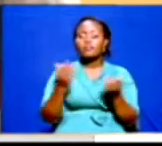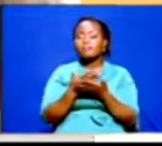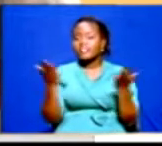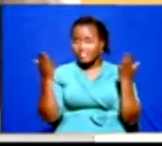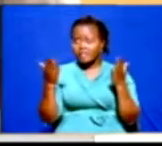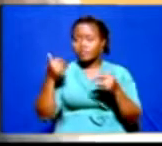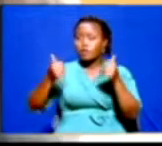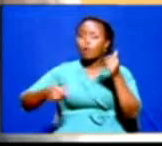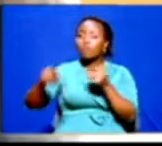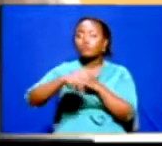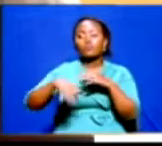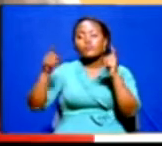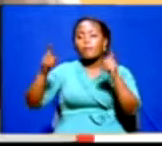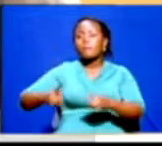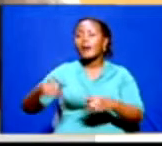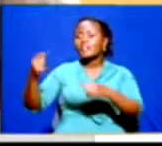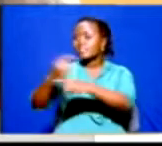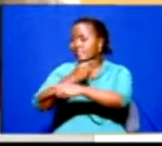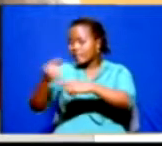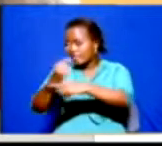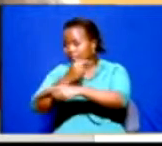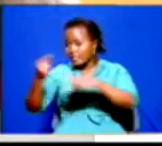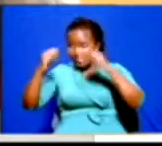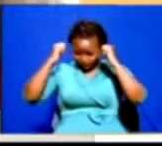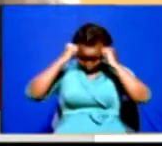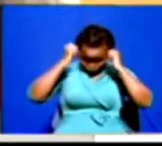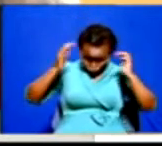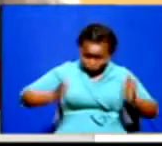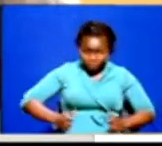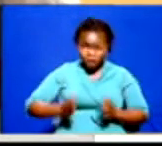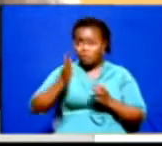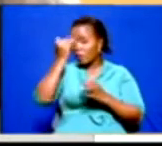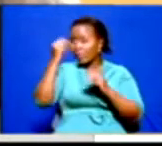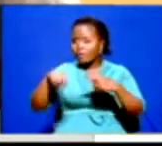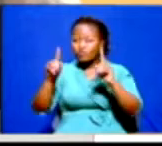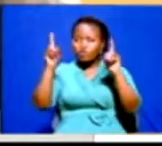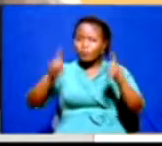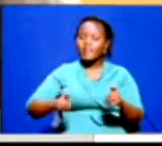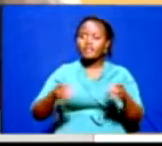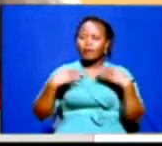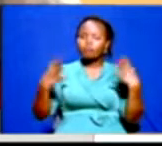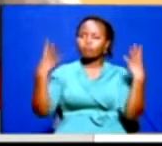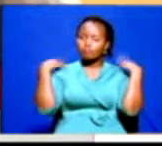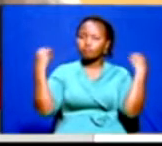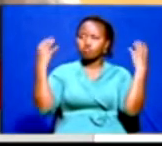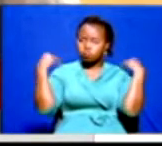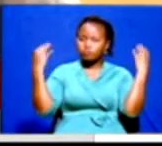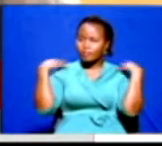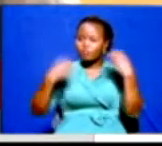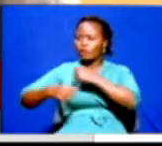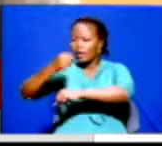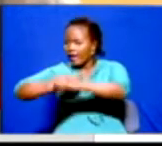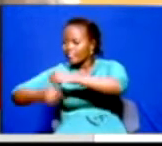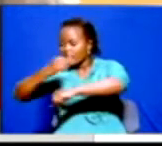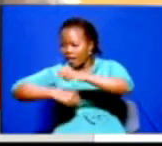train the students, because they need to do practicums, and practicums can only be done in the health facilities.